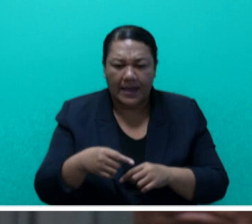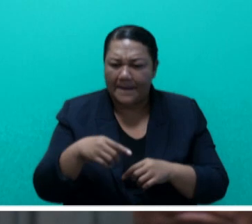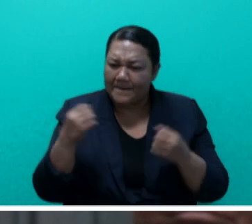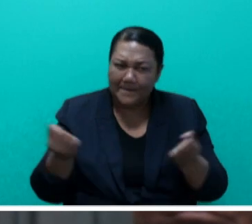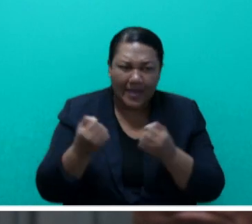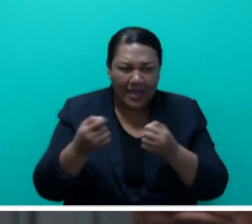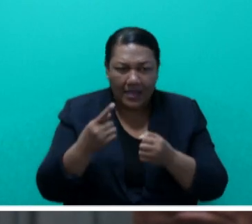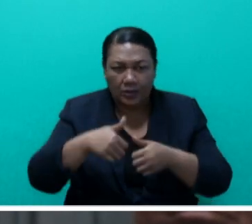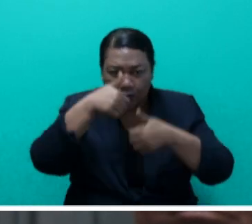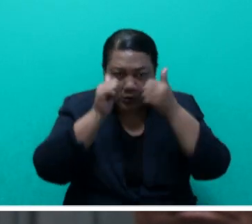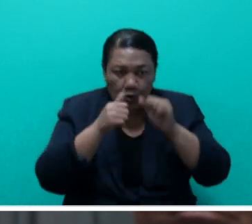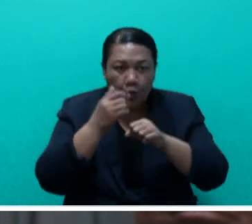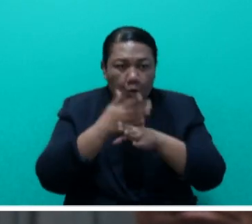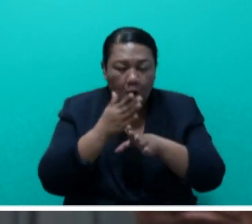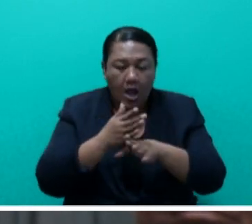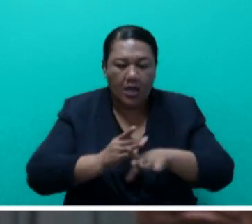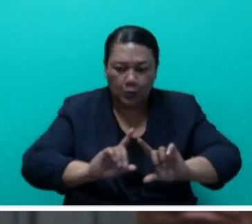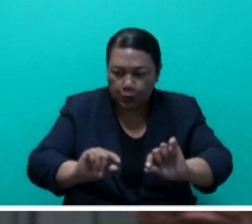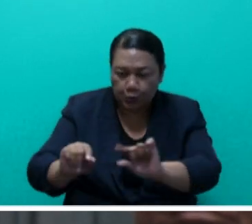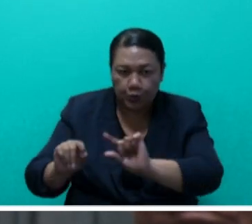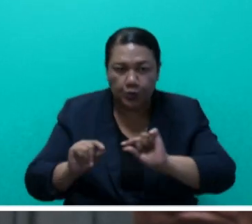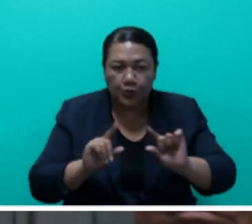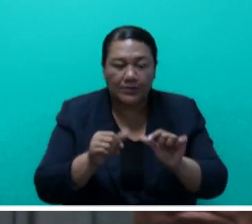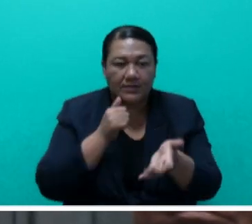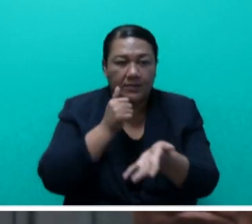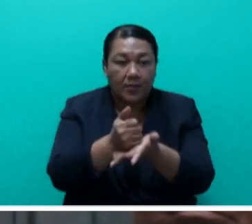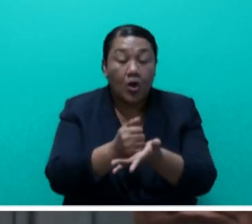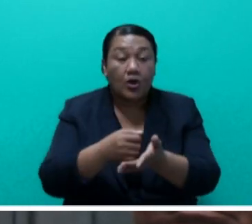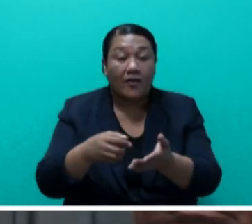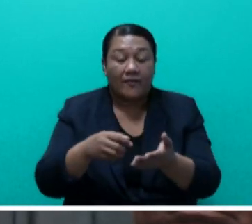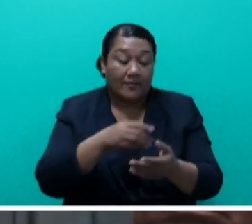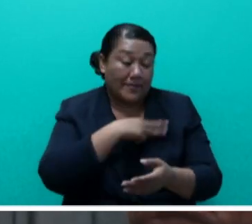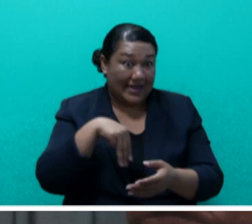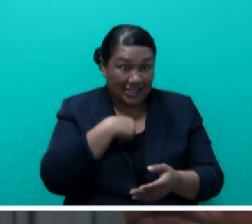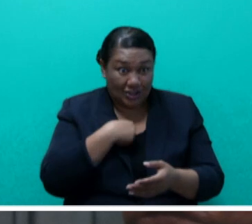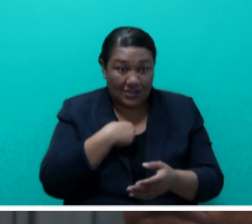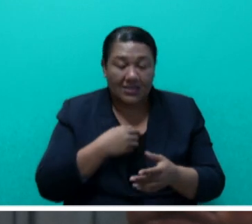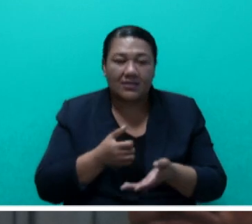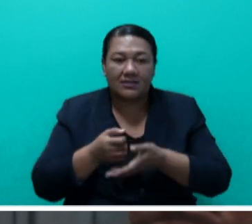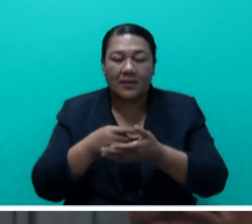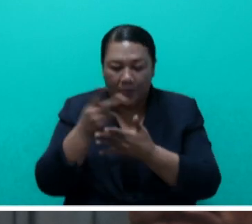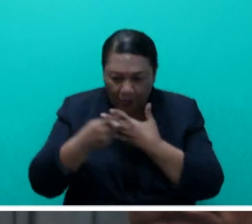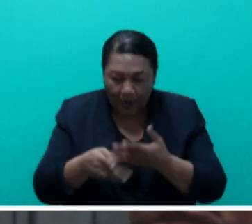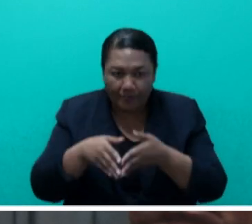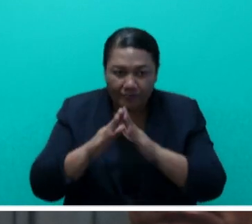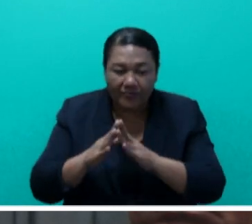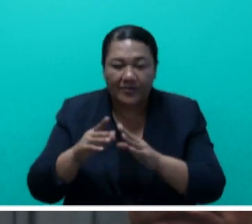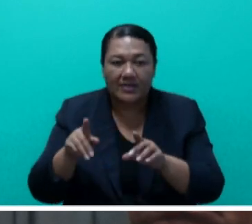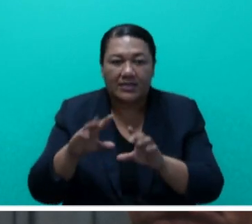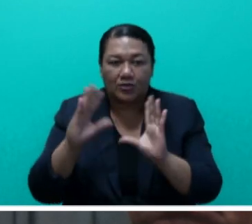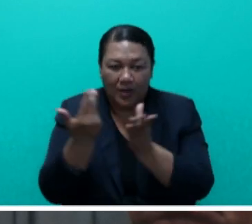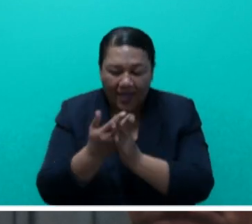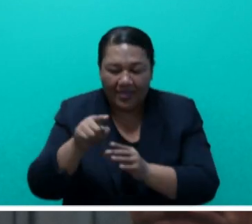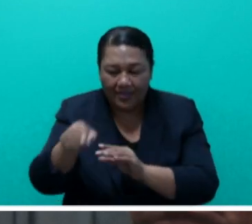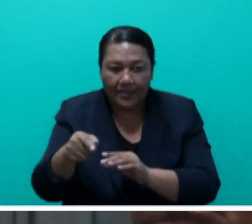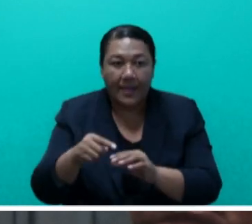carried out by my ministry with the support of our communities and also our partners, Fiji Pine Limited, Fiji Pine Trust,